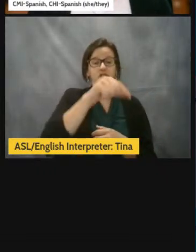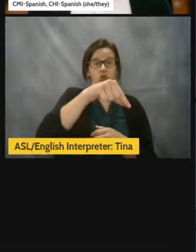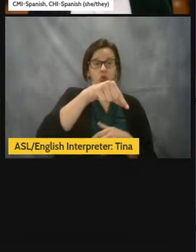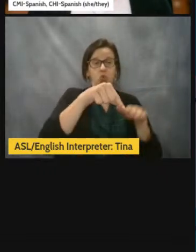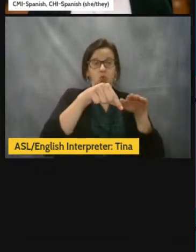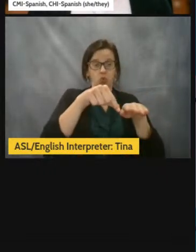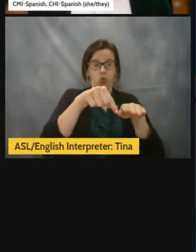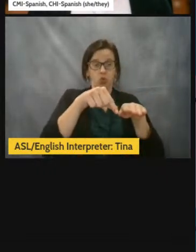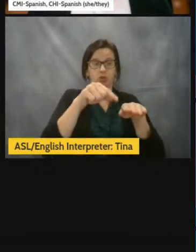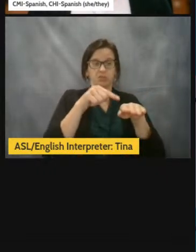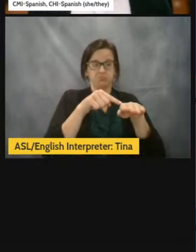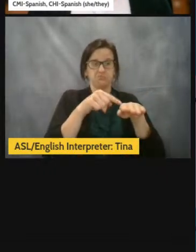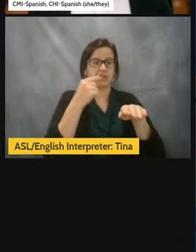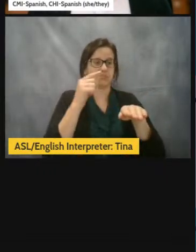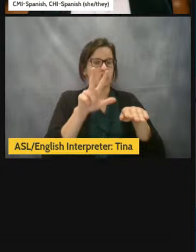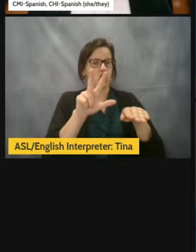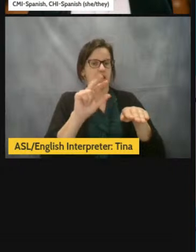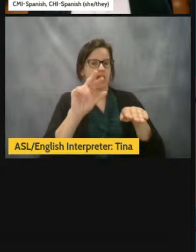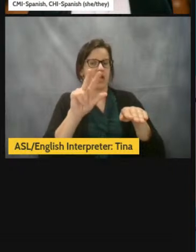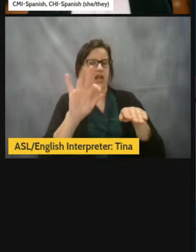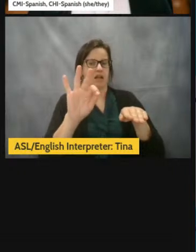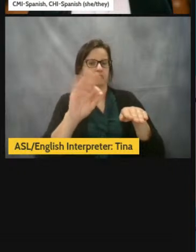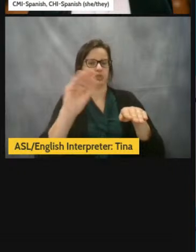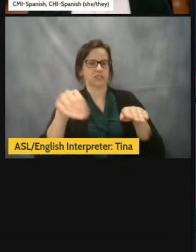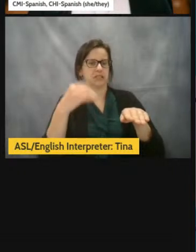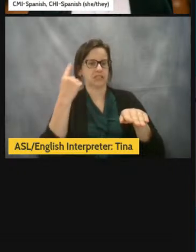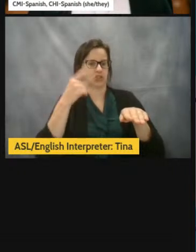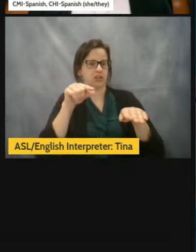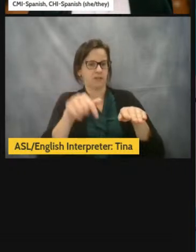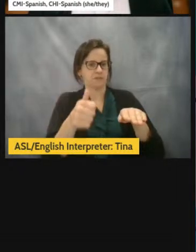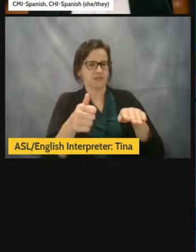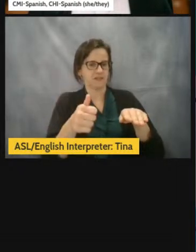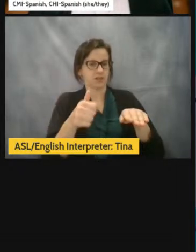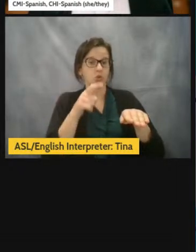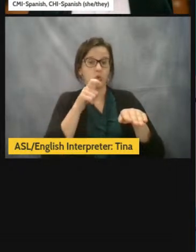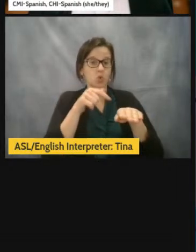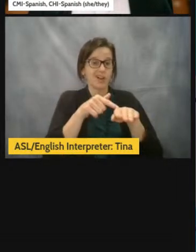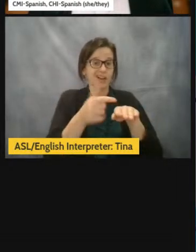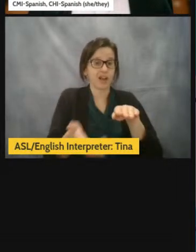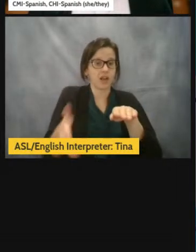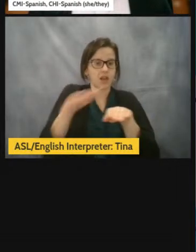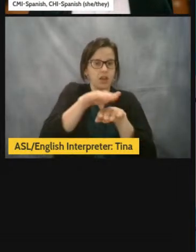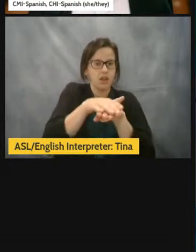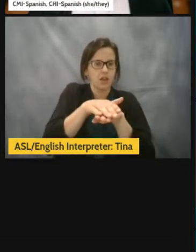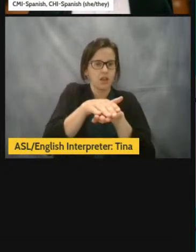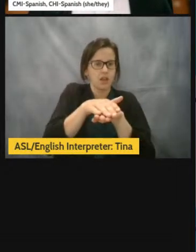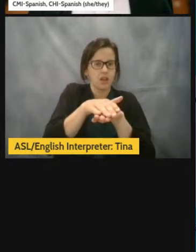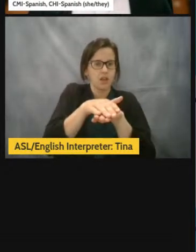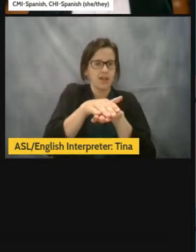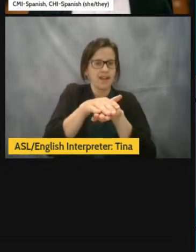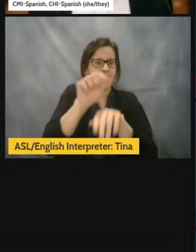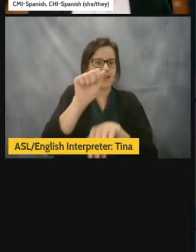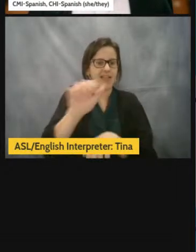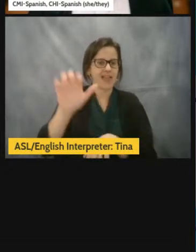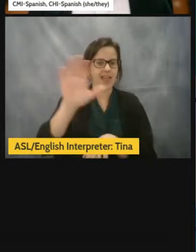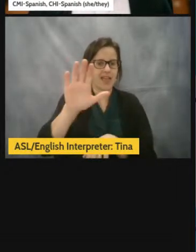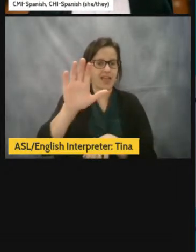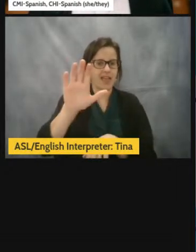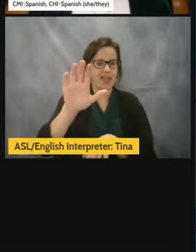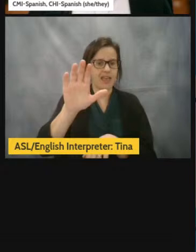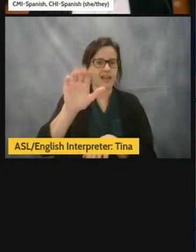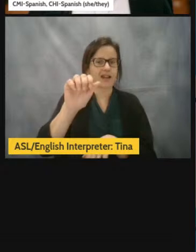someone who is Asian, American, and Pacific Islander, so we see this acronym AAPI,